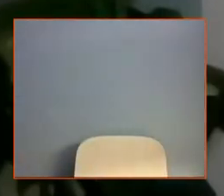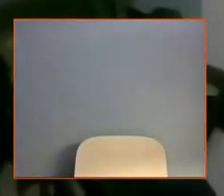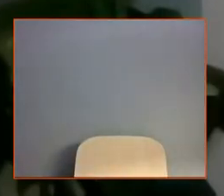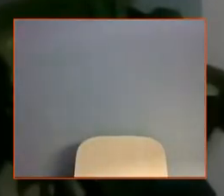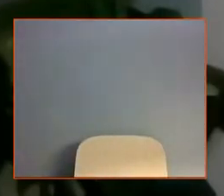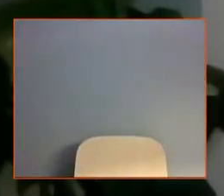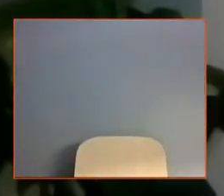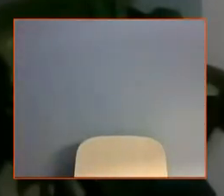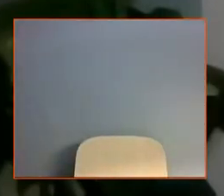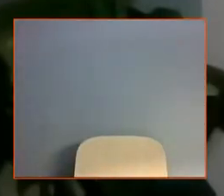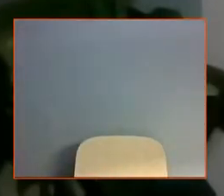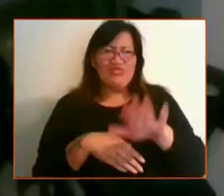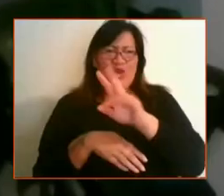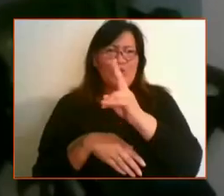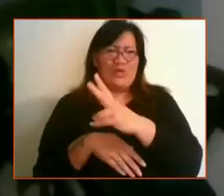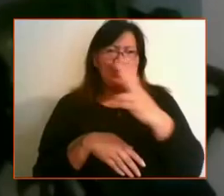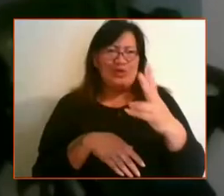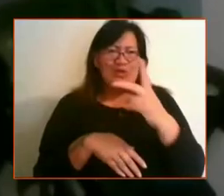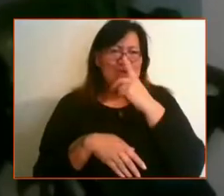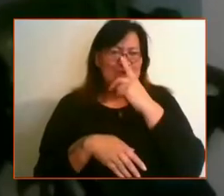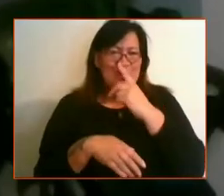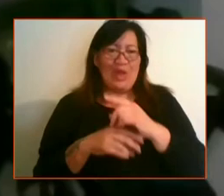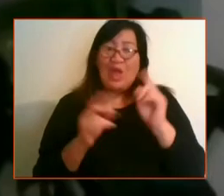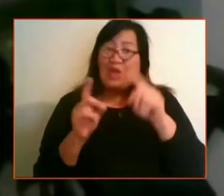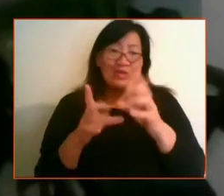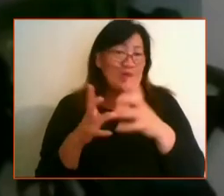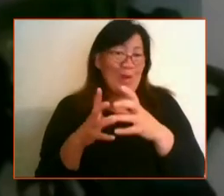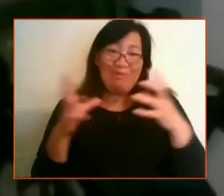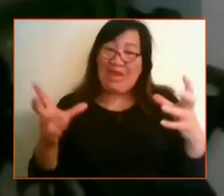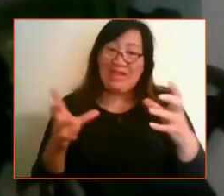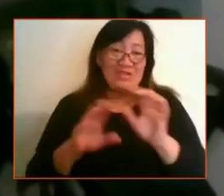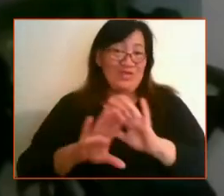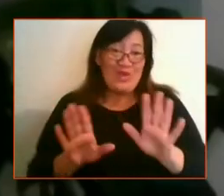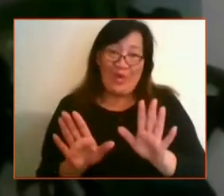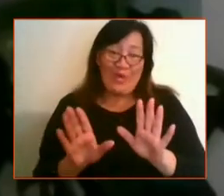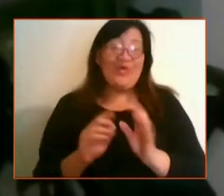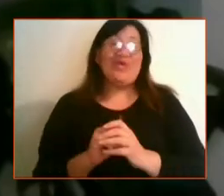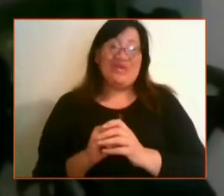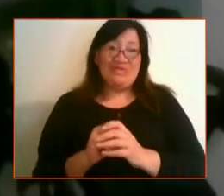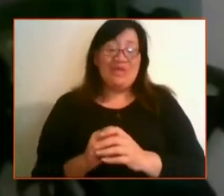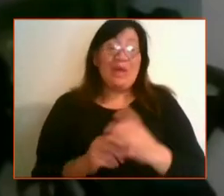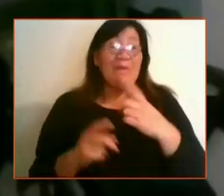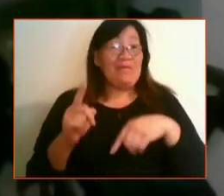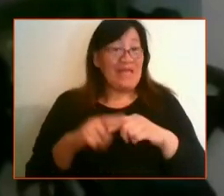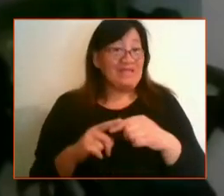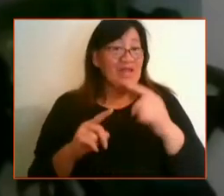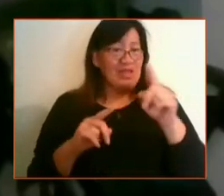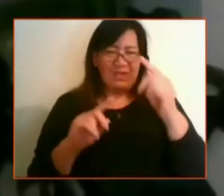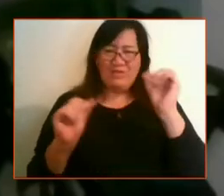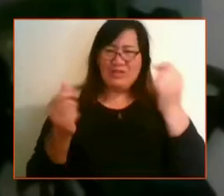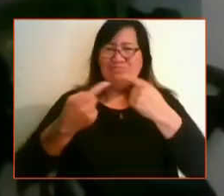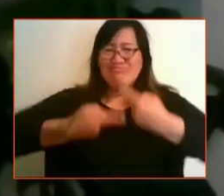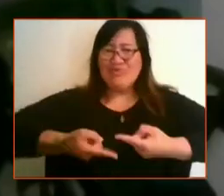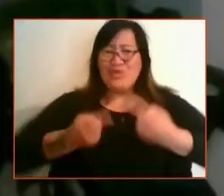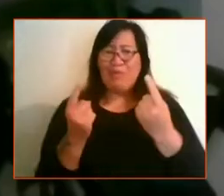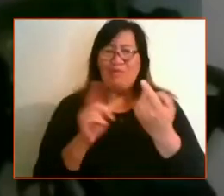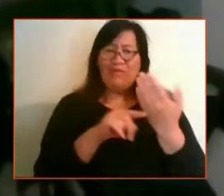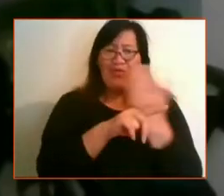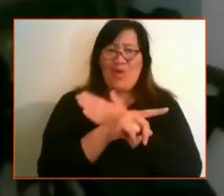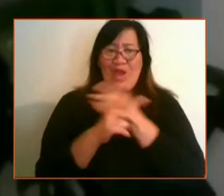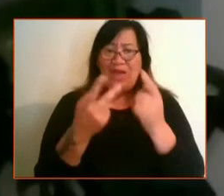people. It's not massive. And it also, as you've kind of highlighted in earlier questions, Miriama,